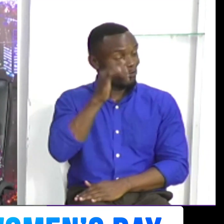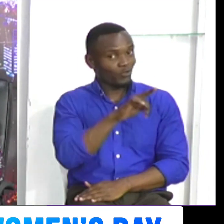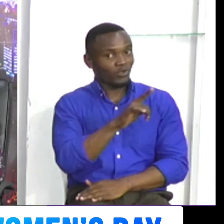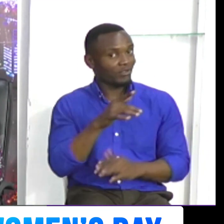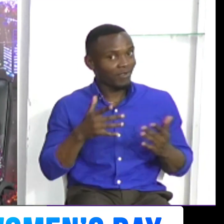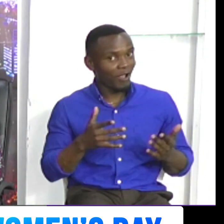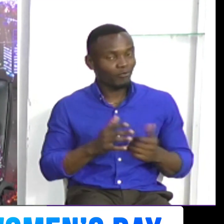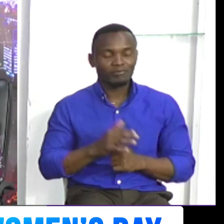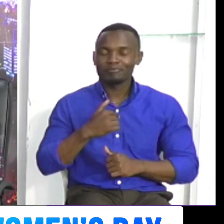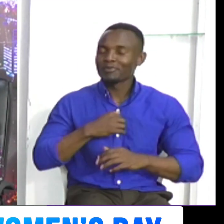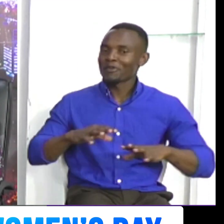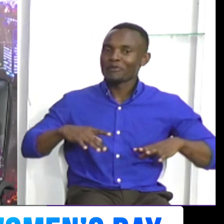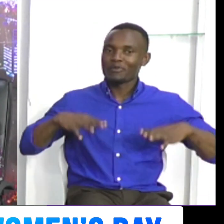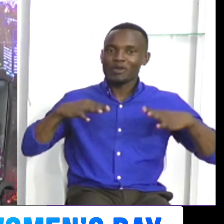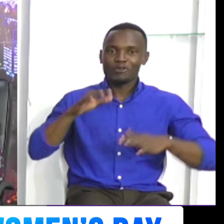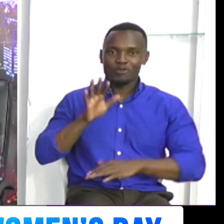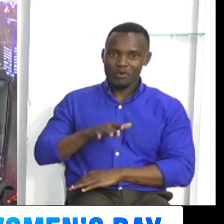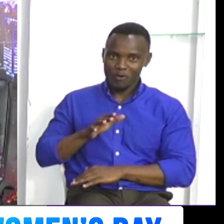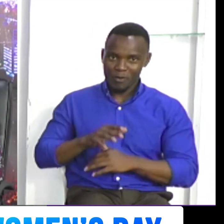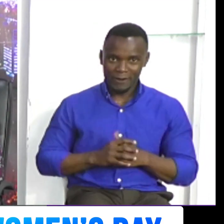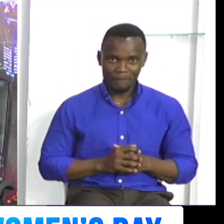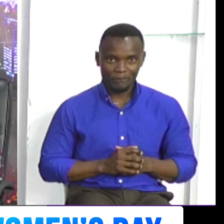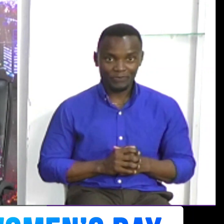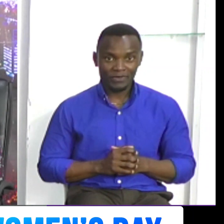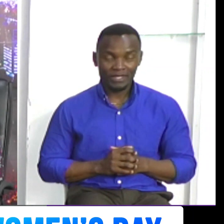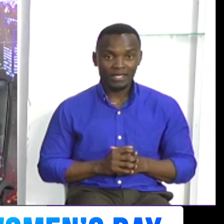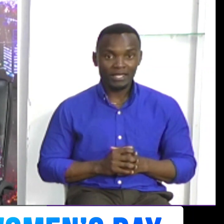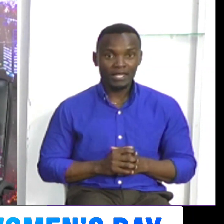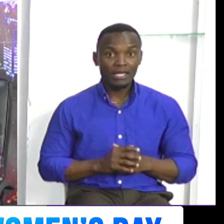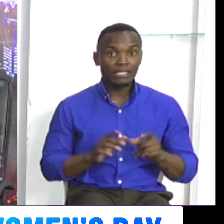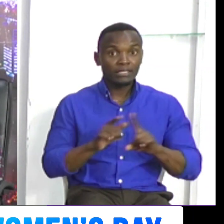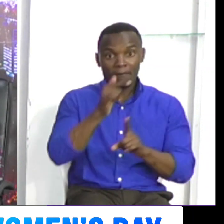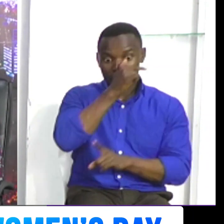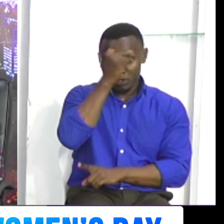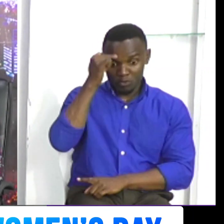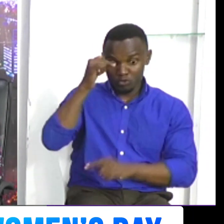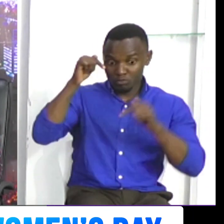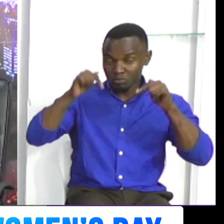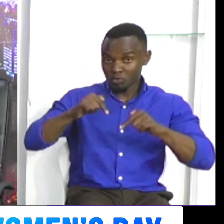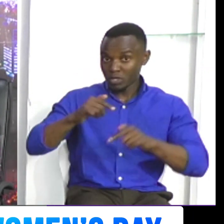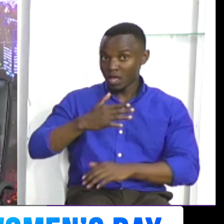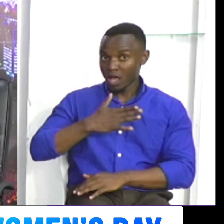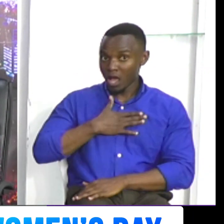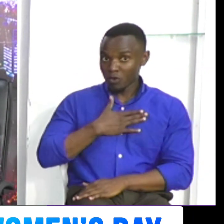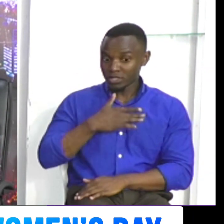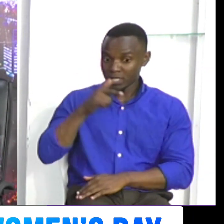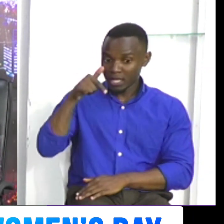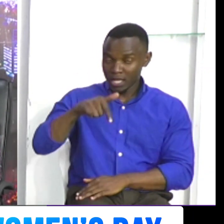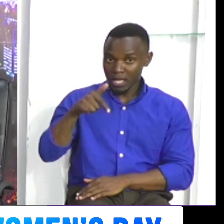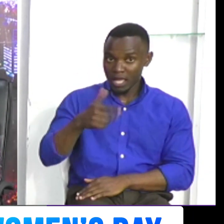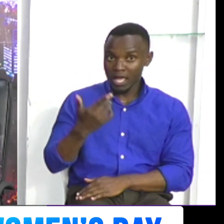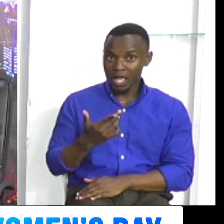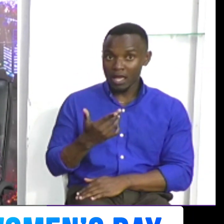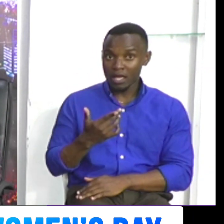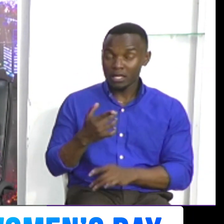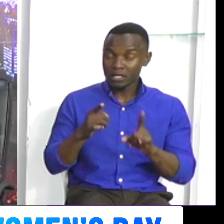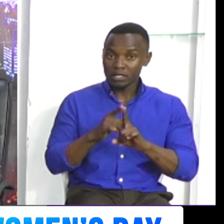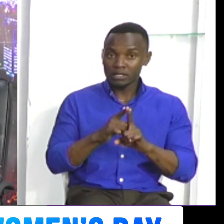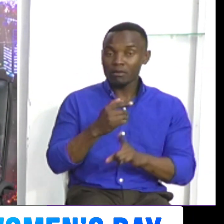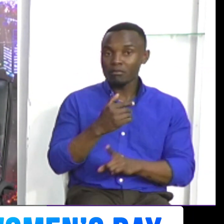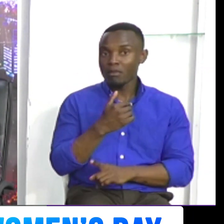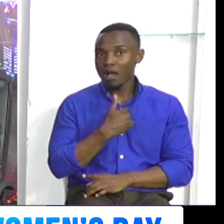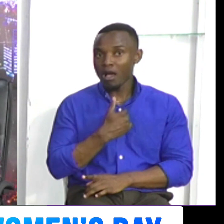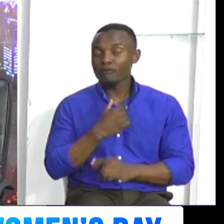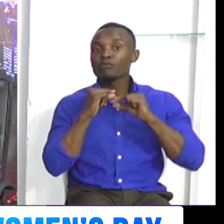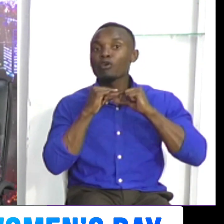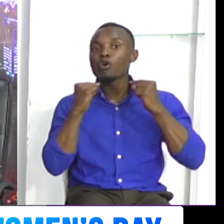am proud to be a woman. Yeah. And since it's our day, here at India Onwards with me, your